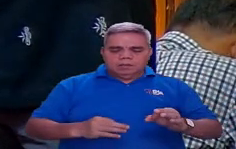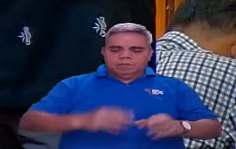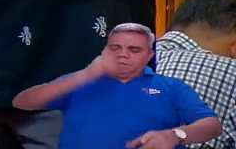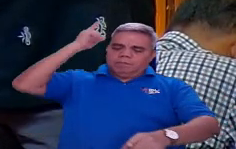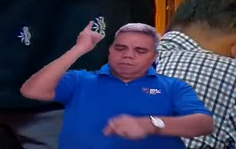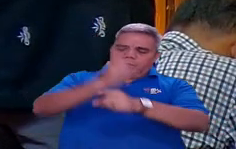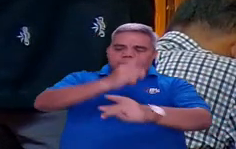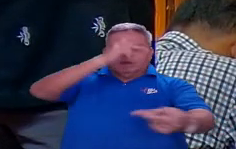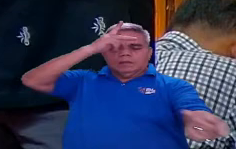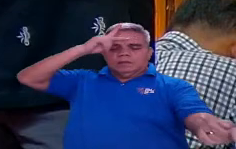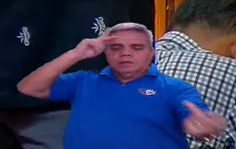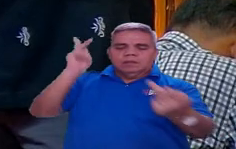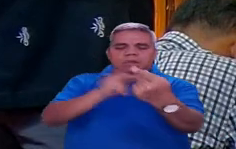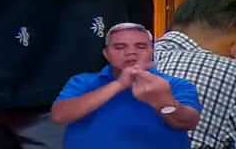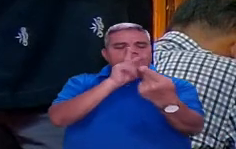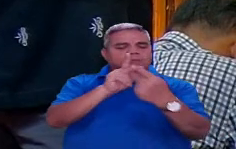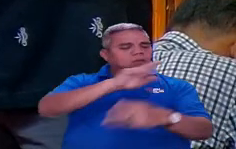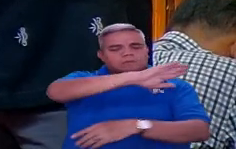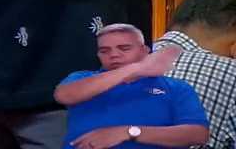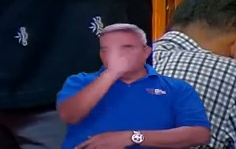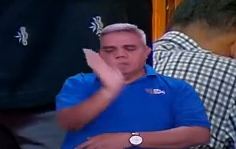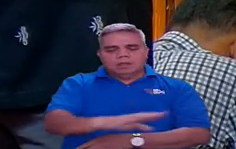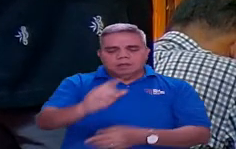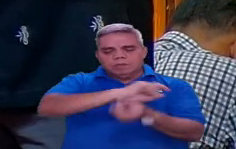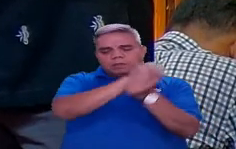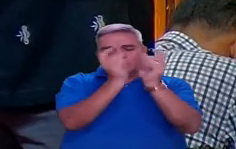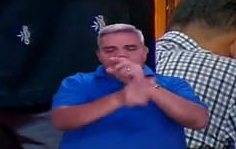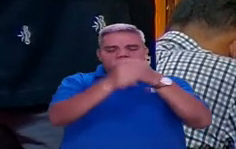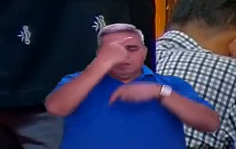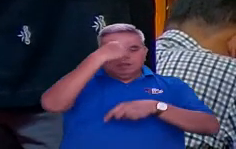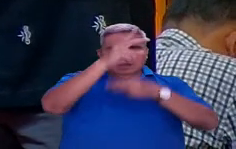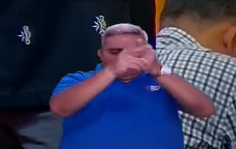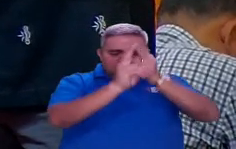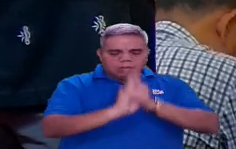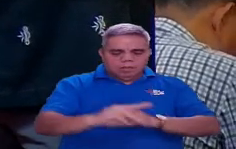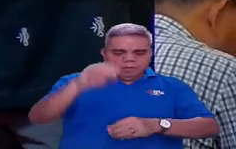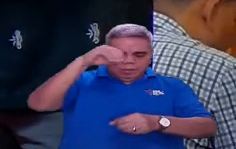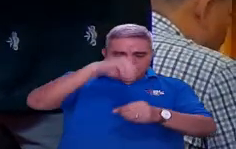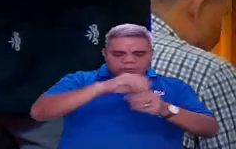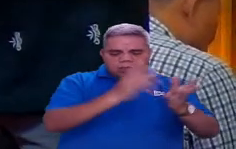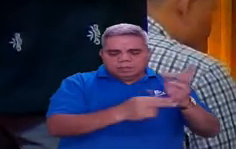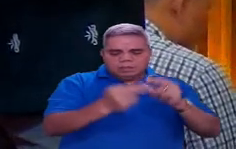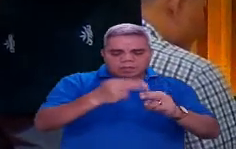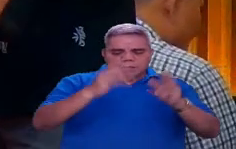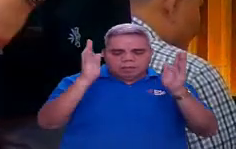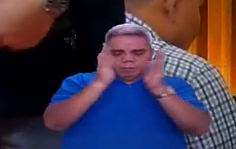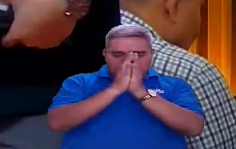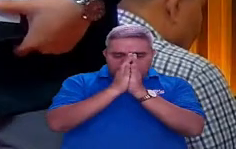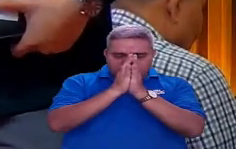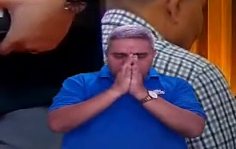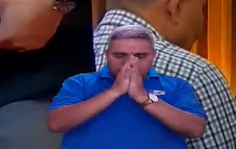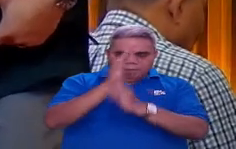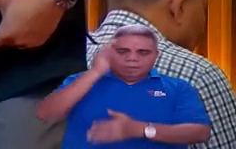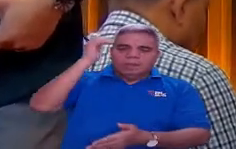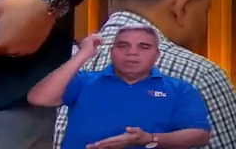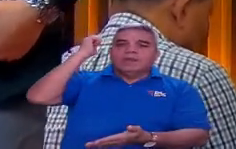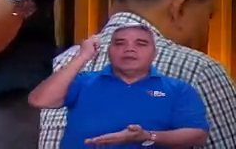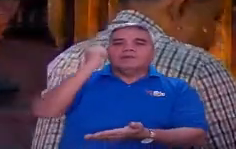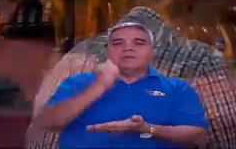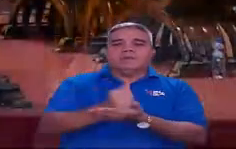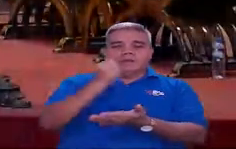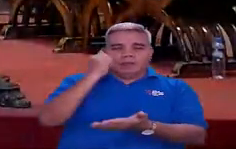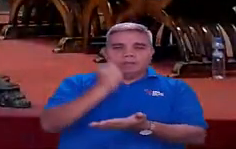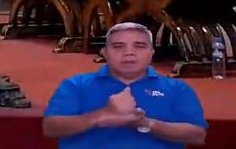permanent, that never change for your honor. In Jesus' name I pray,